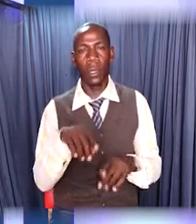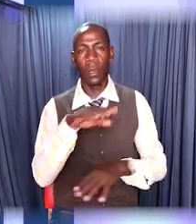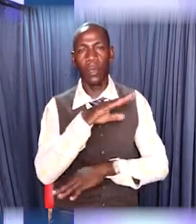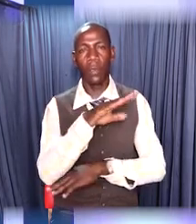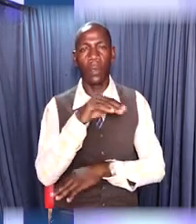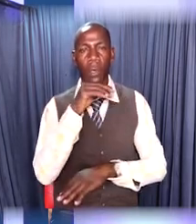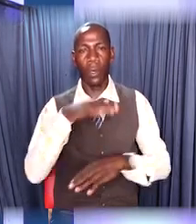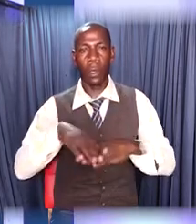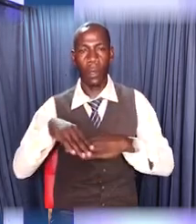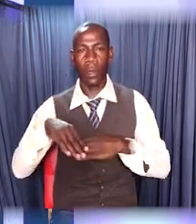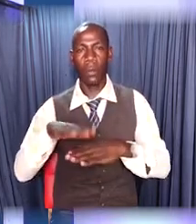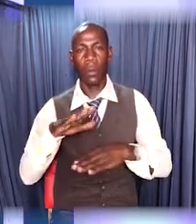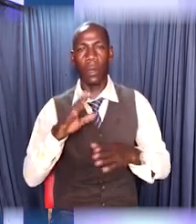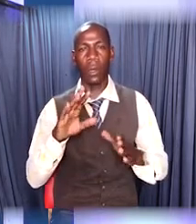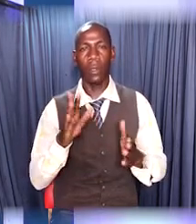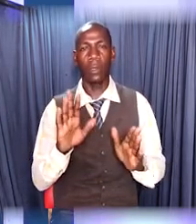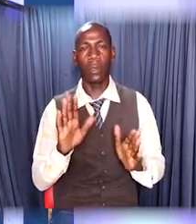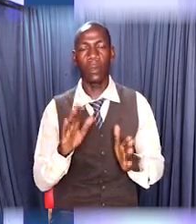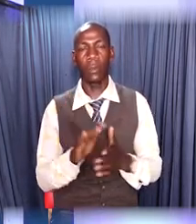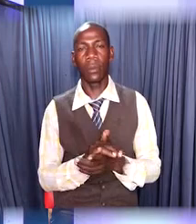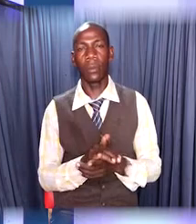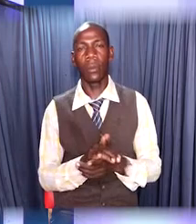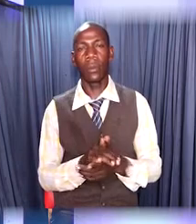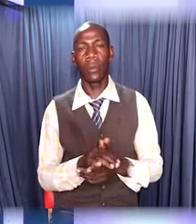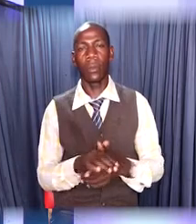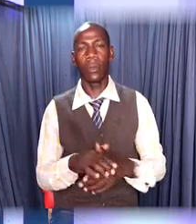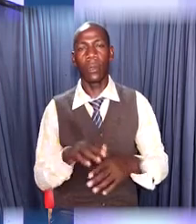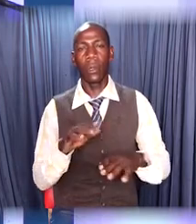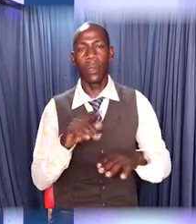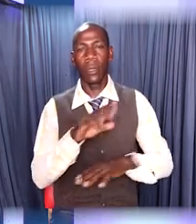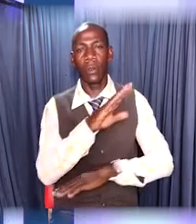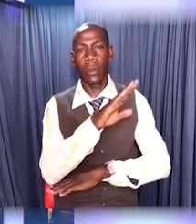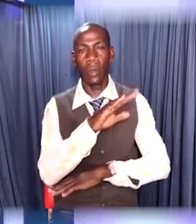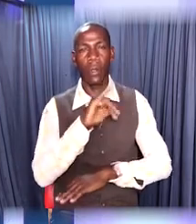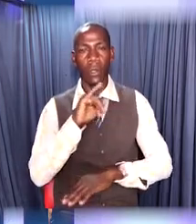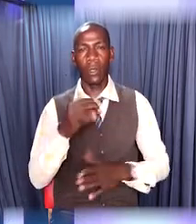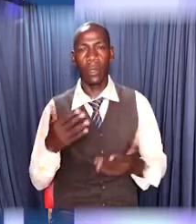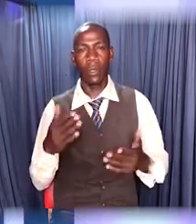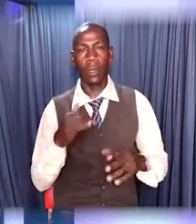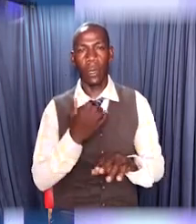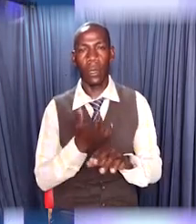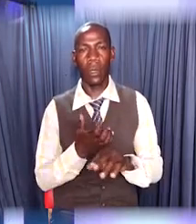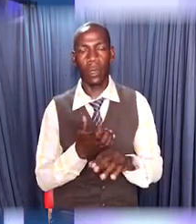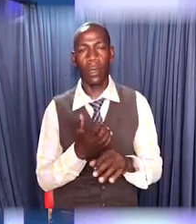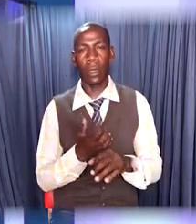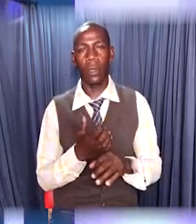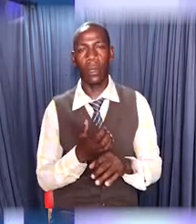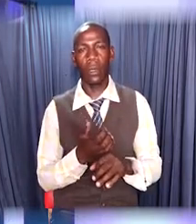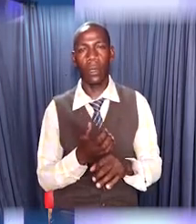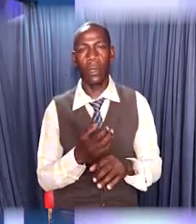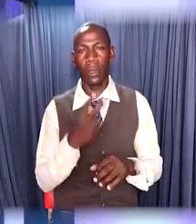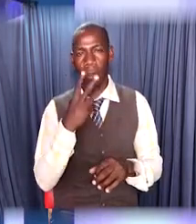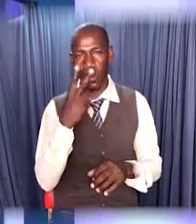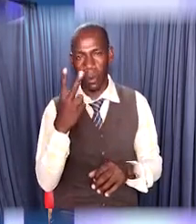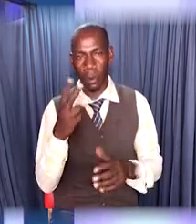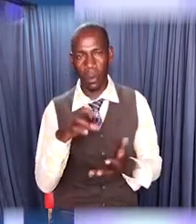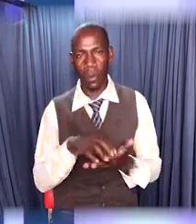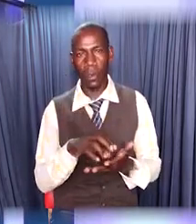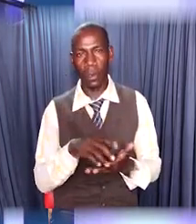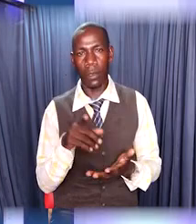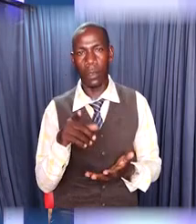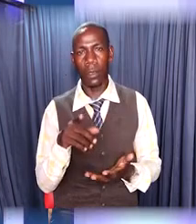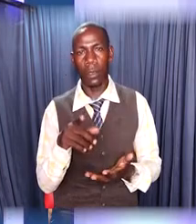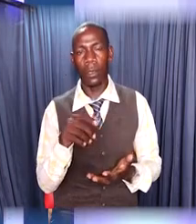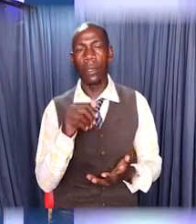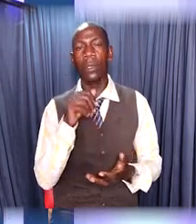mkono wako. Even in the evening, don't withhold your hand. Jioni ni wakati mambo ni magumu. The evening is at a time things are complicated. Looking around the state